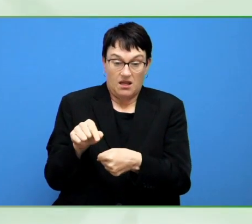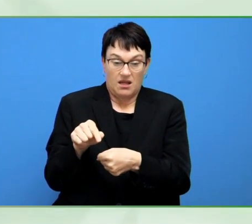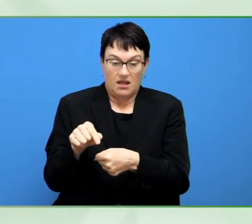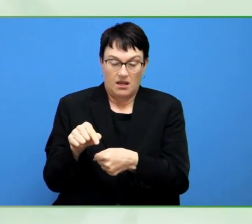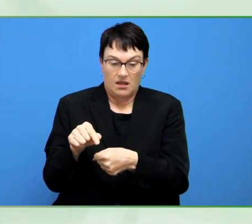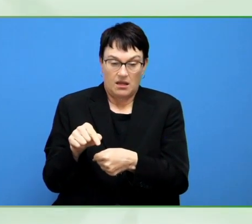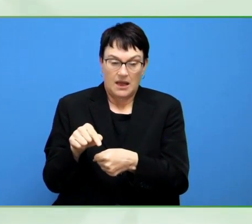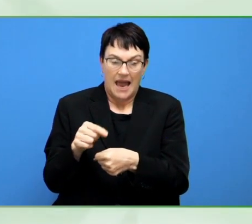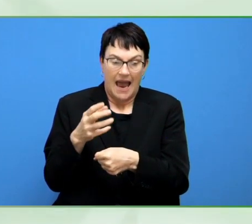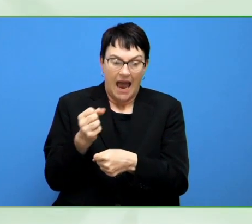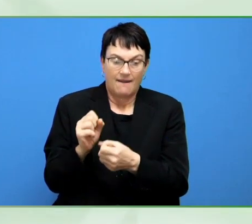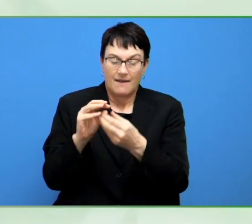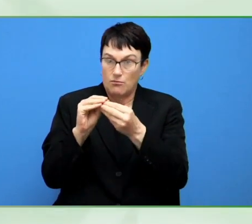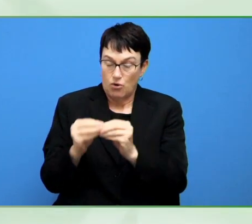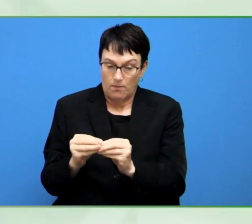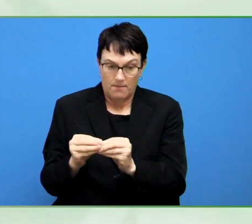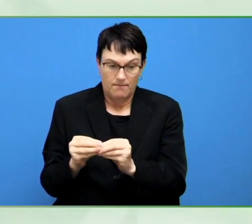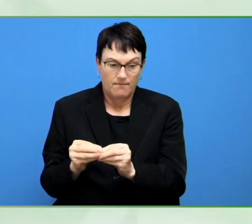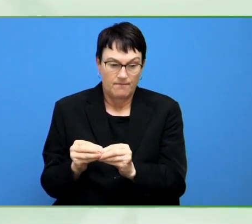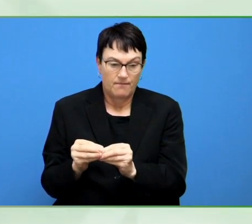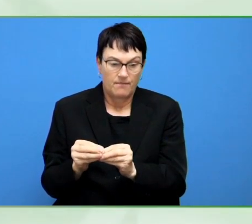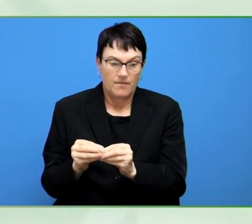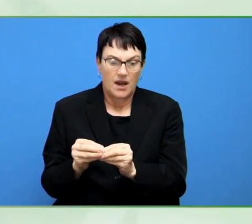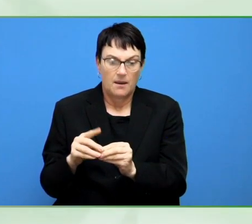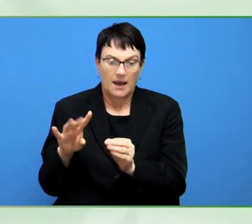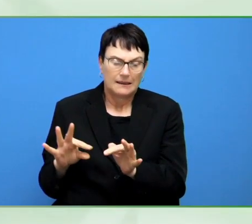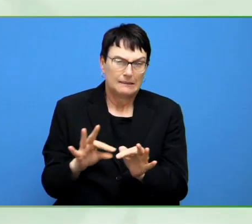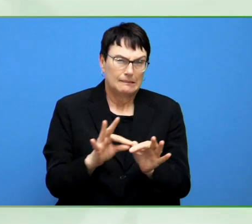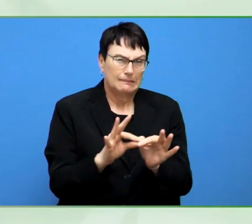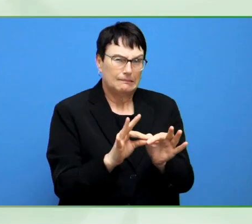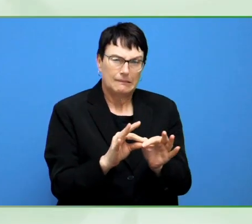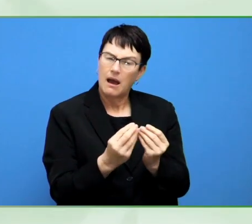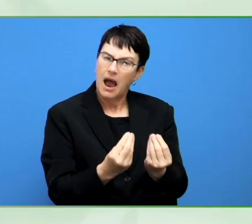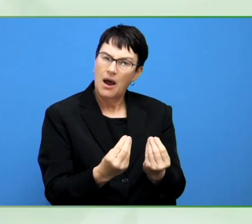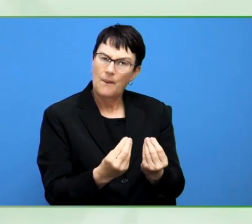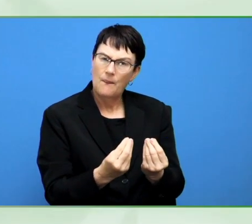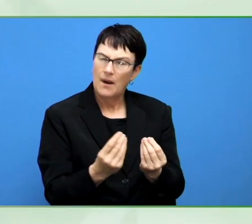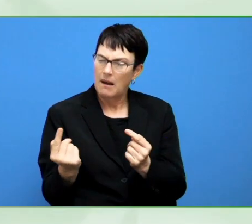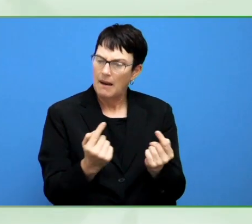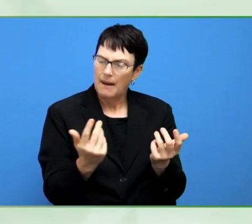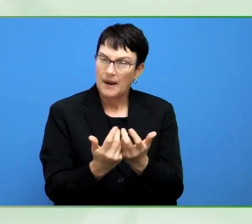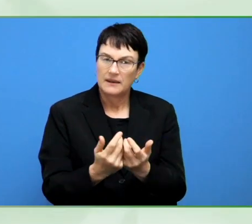Yes, I think you have to go out of the bubble and go to, I think, visit